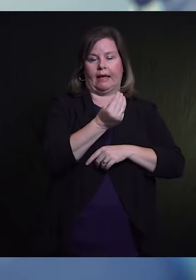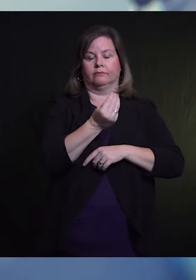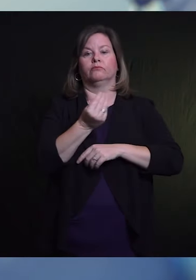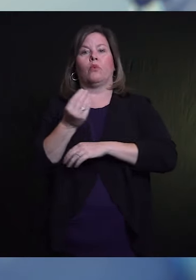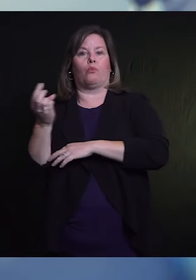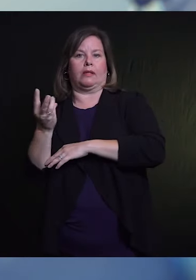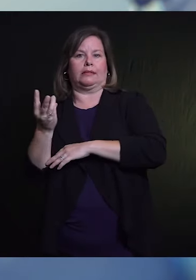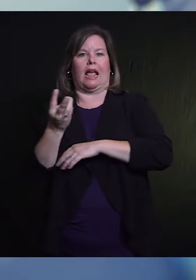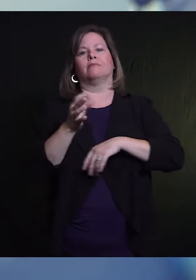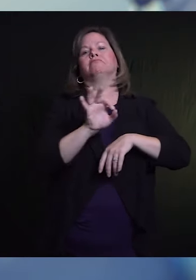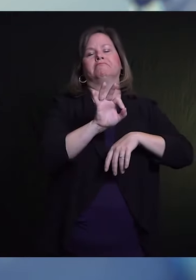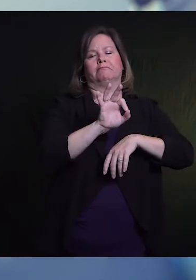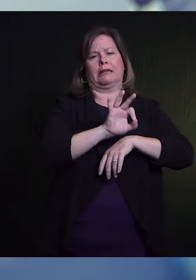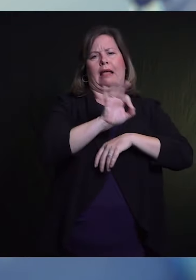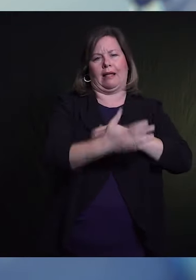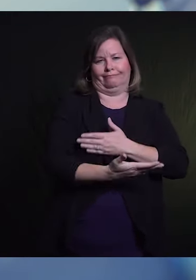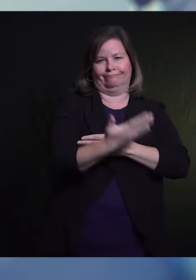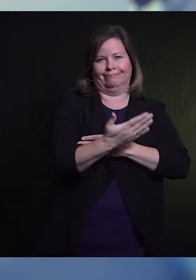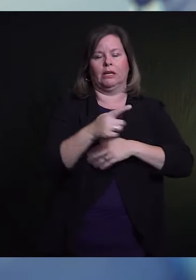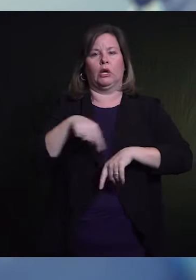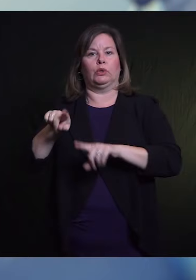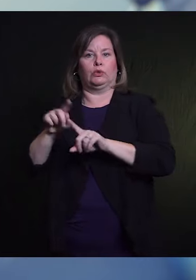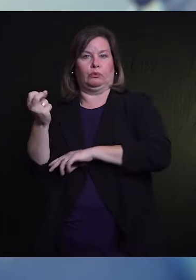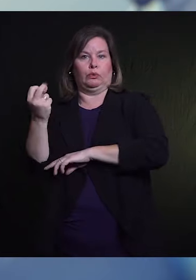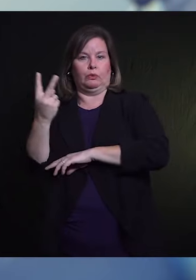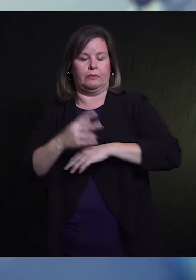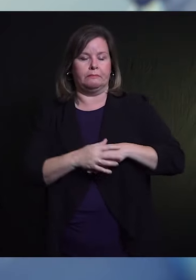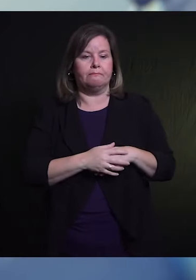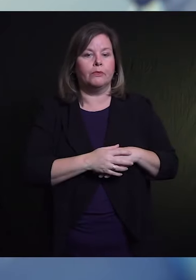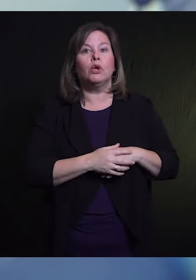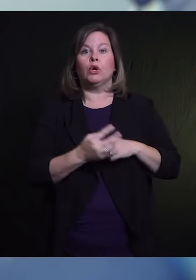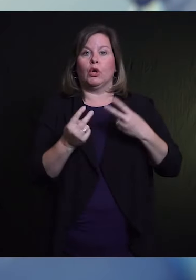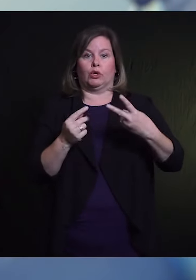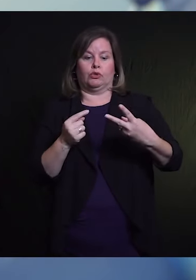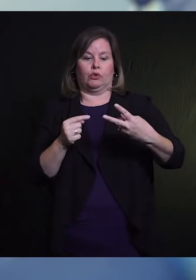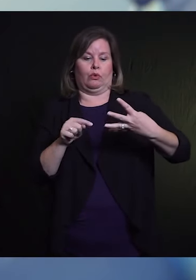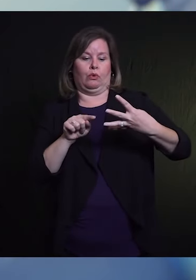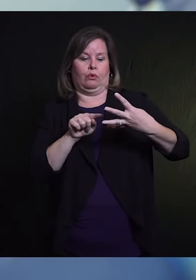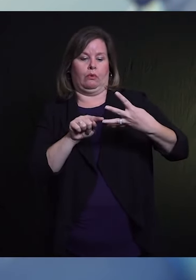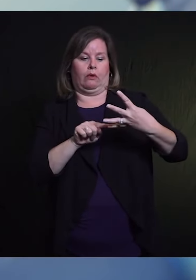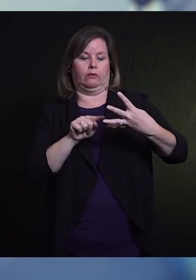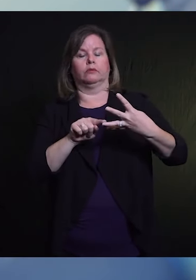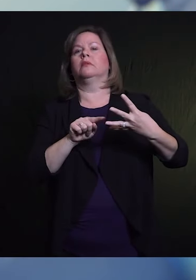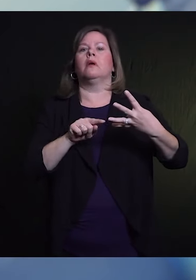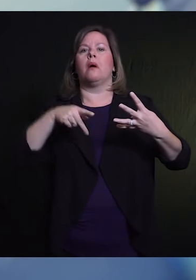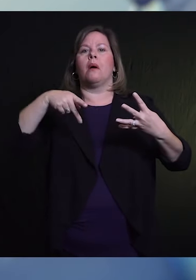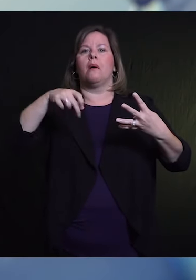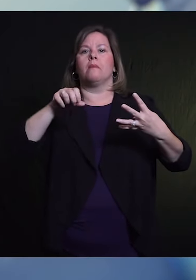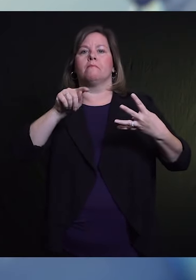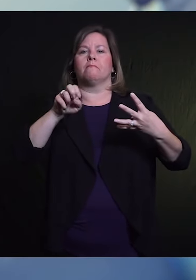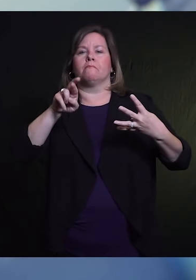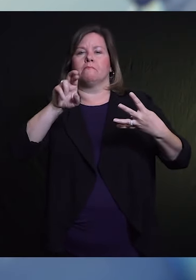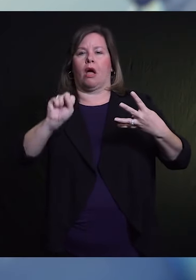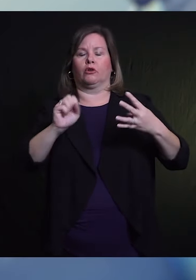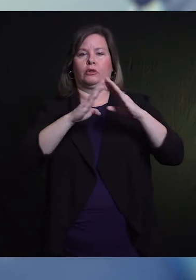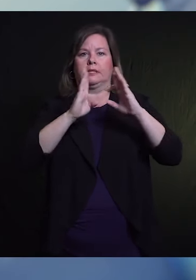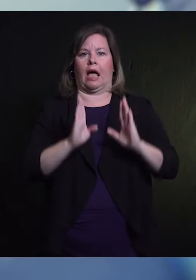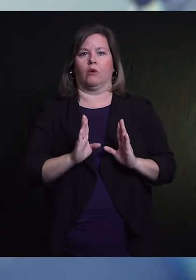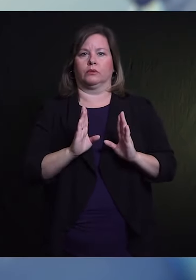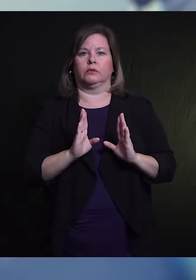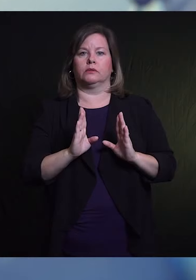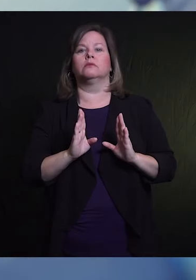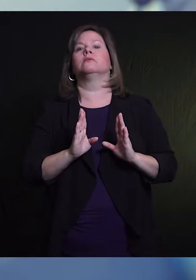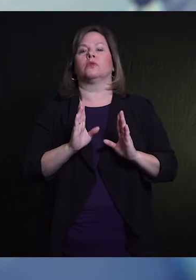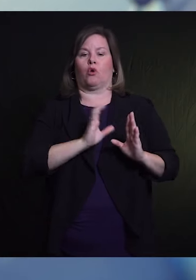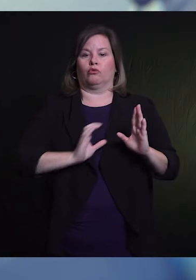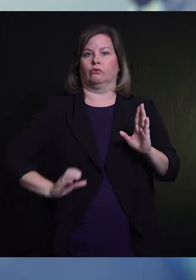noon. And we have 2 walk-through sites. One is at Potter's House Christian School, and that's Tuesdays and Thursdays